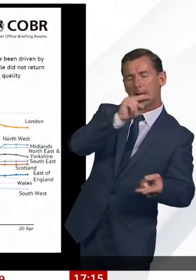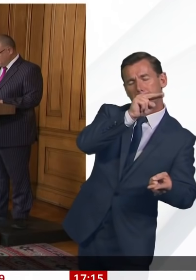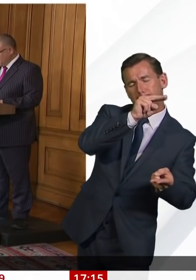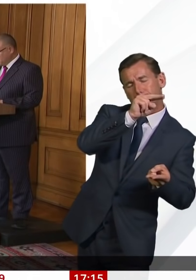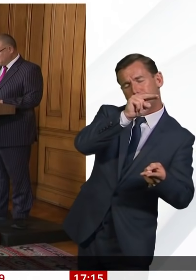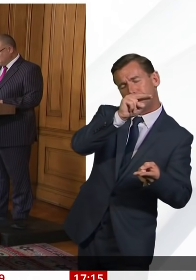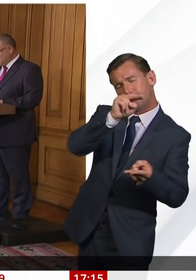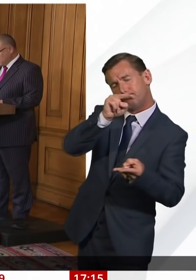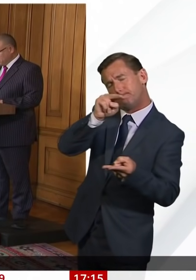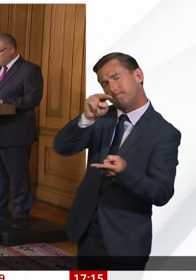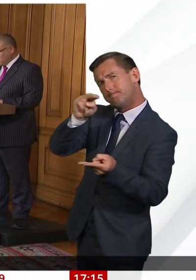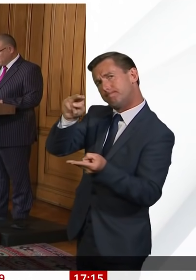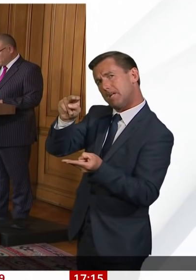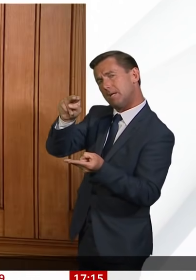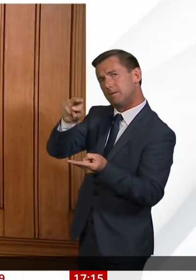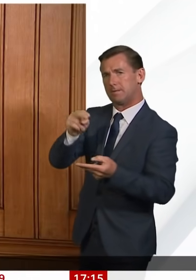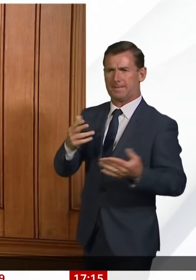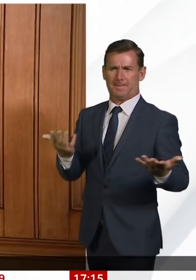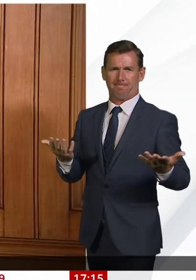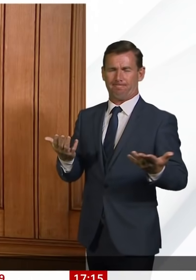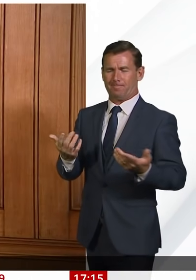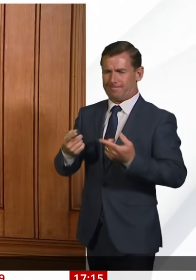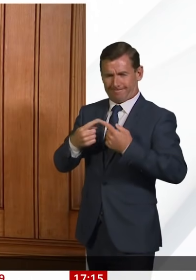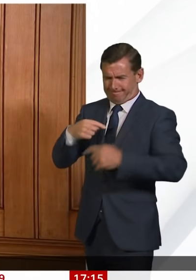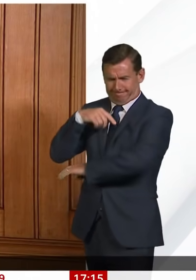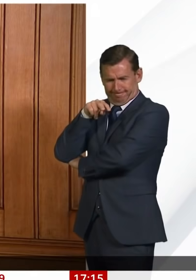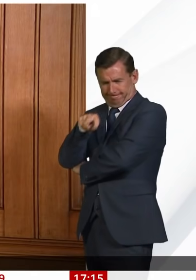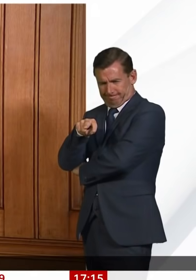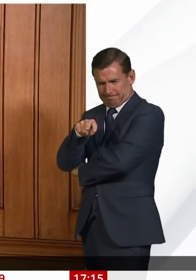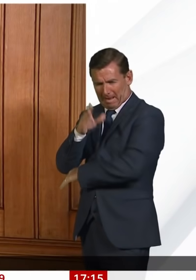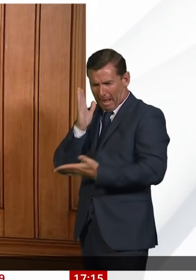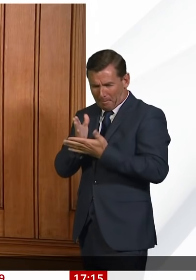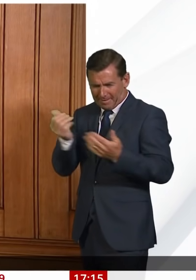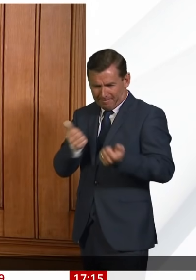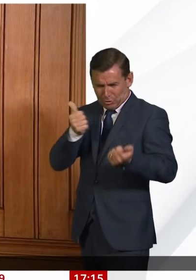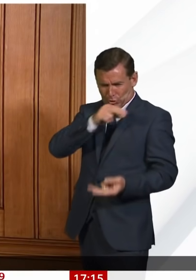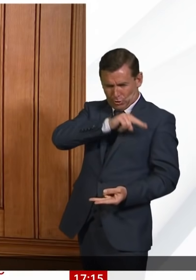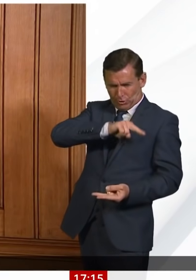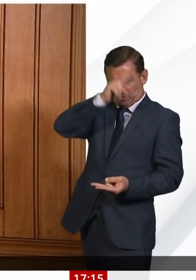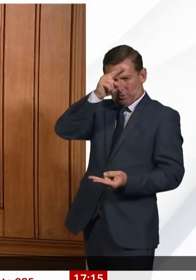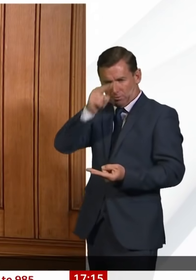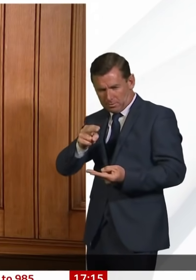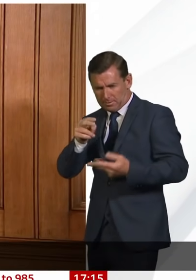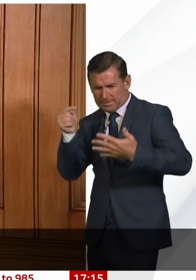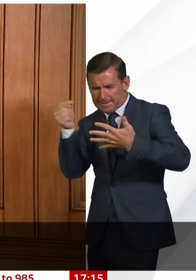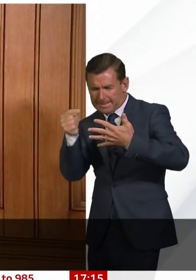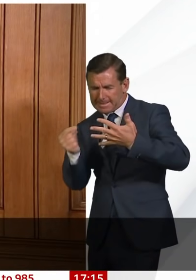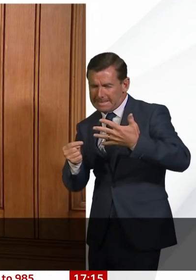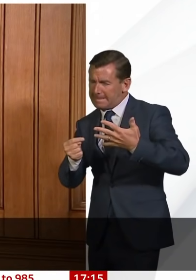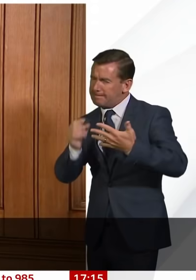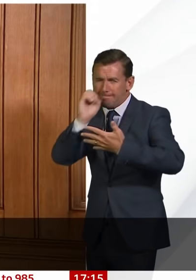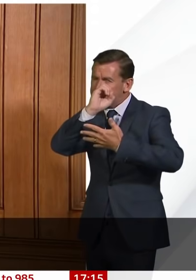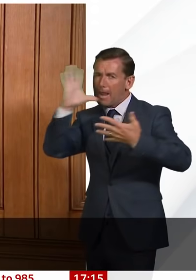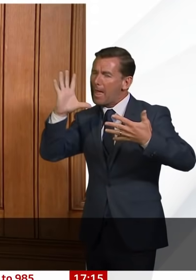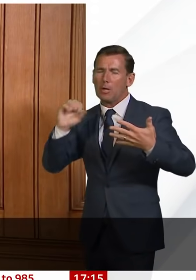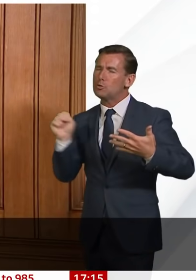time. It is not absolutely clear that there have been peaks, nor is it absolutely clear that the rate